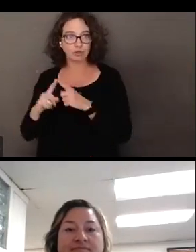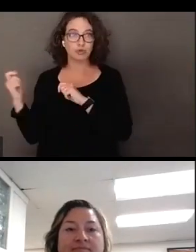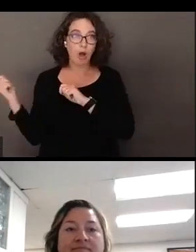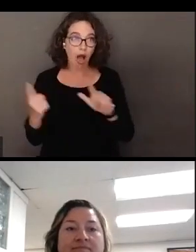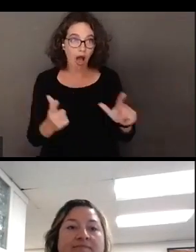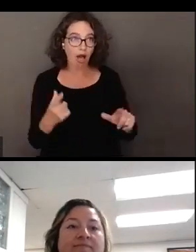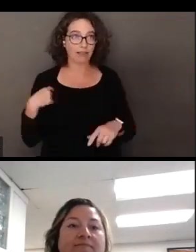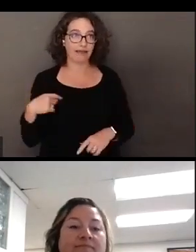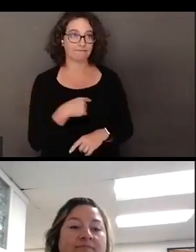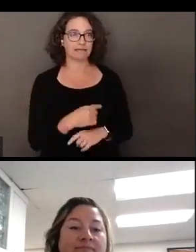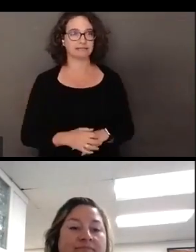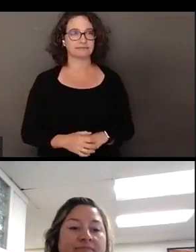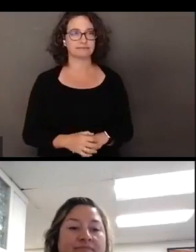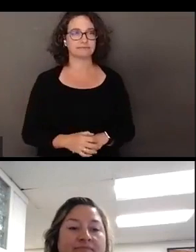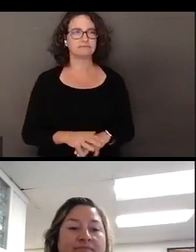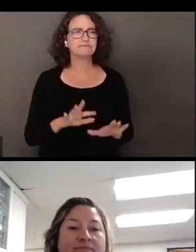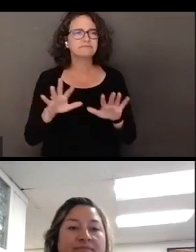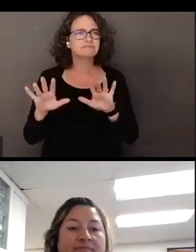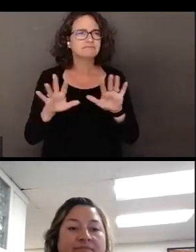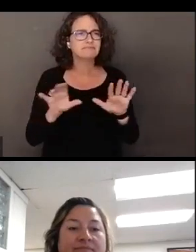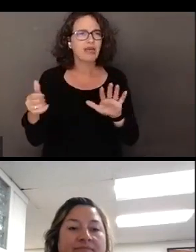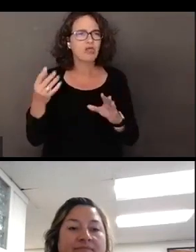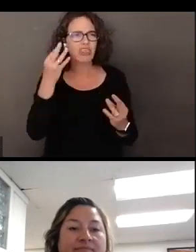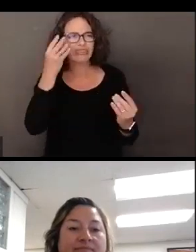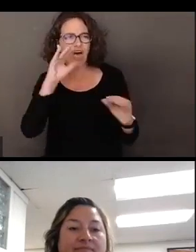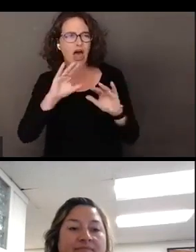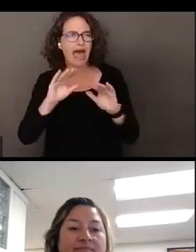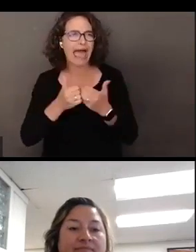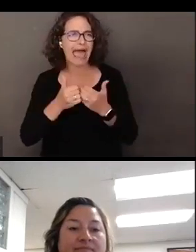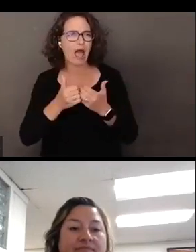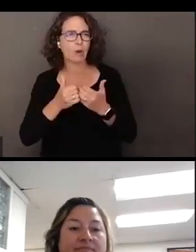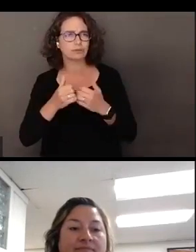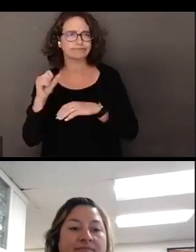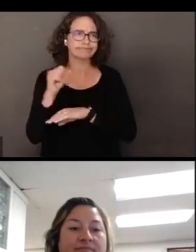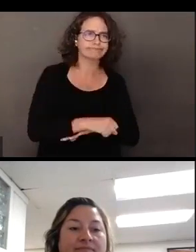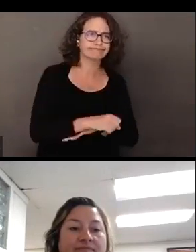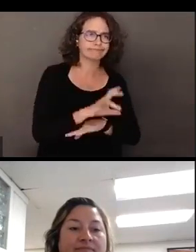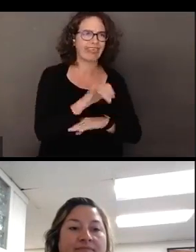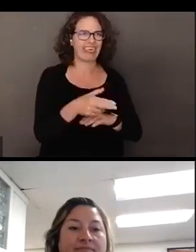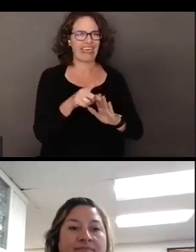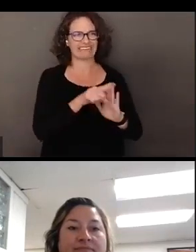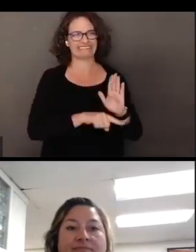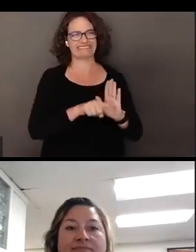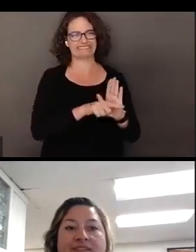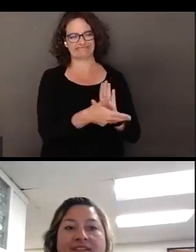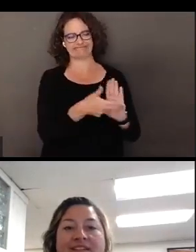else have any thoughts on how to kind of combat that stigma of mental health?